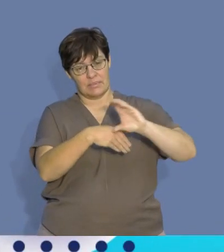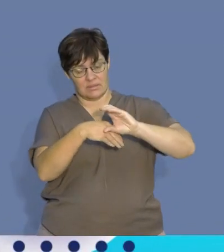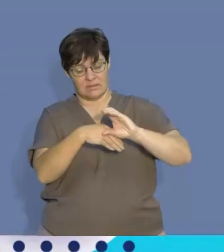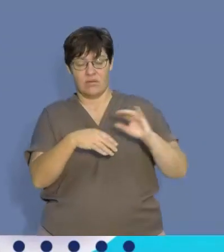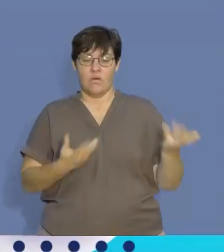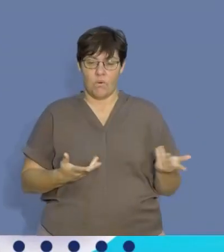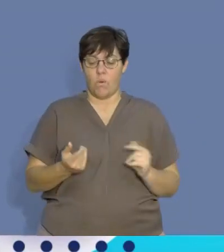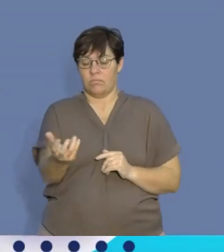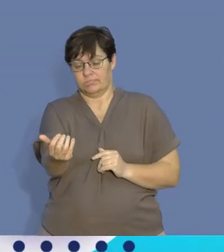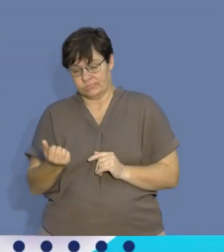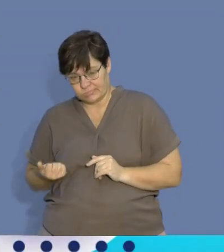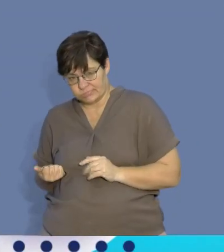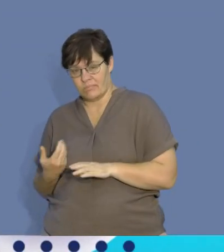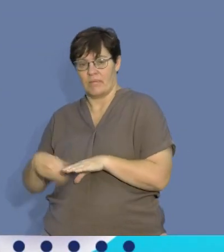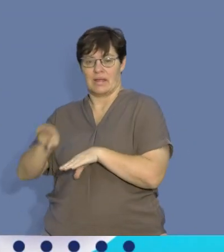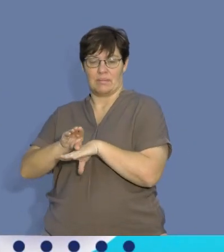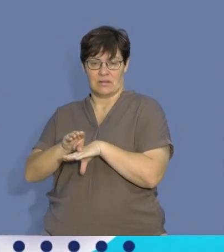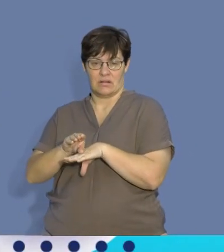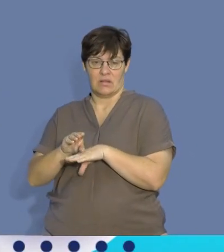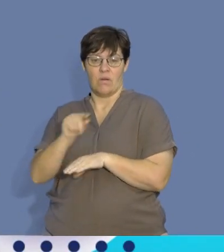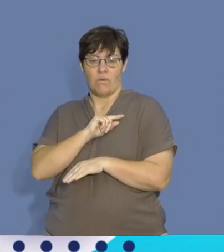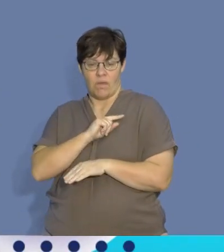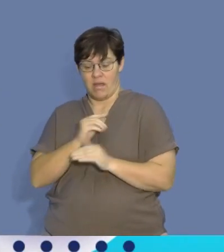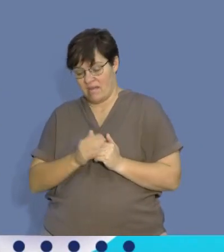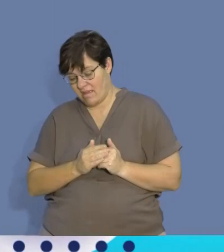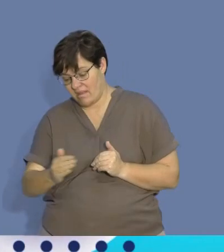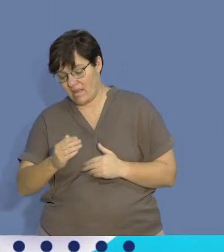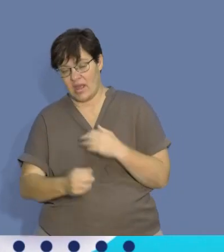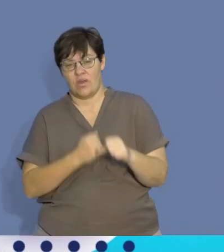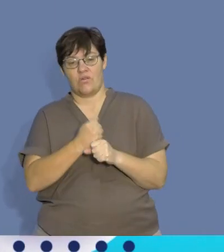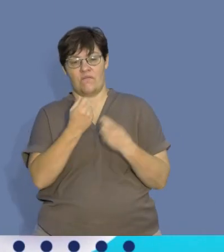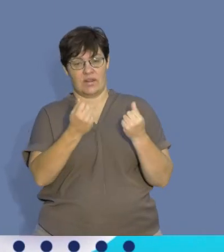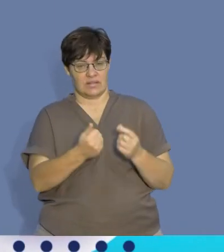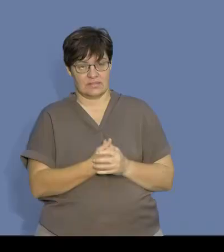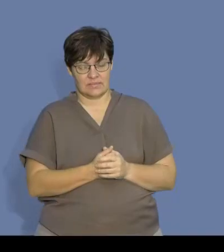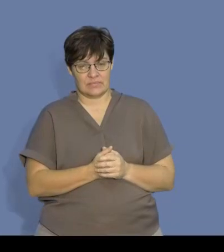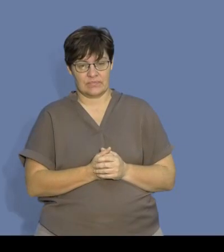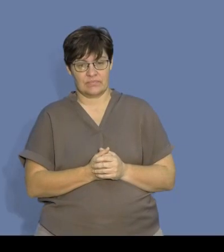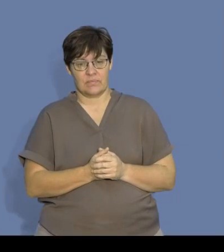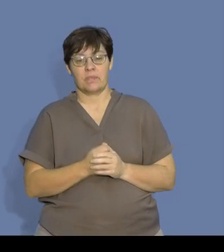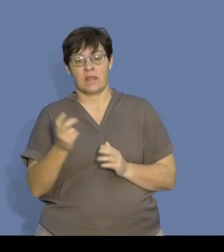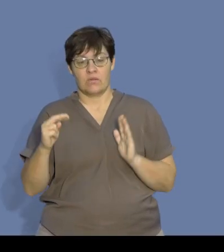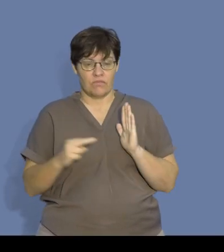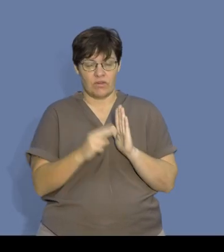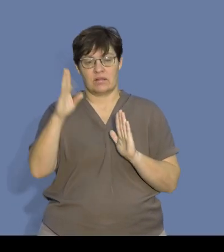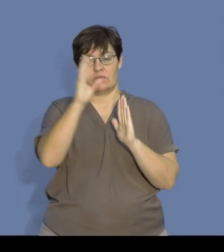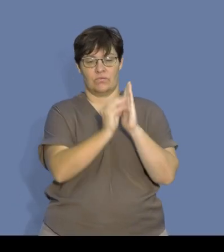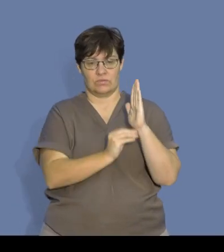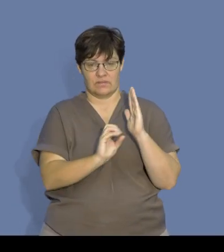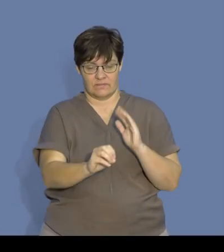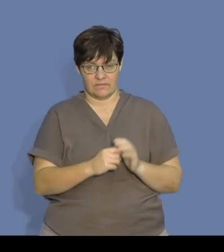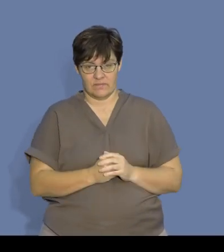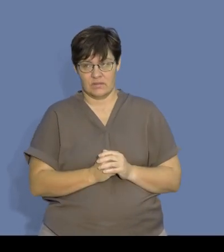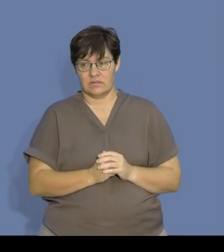capital, as well as decrease their capital during the financial year. So this is now reflected in